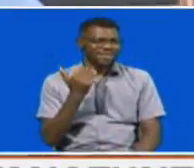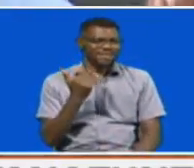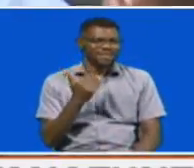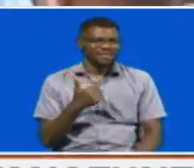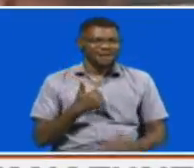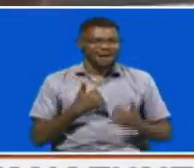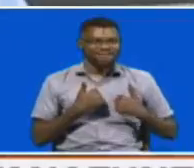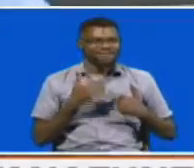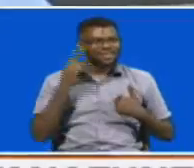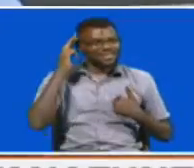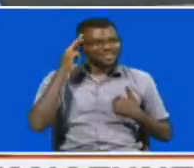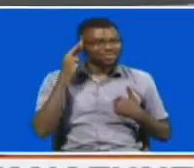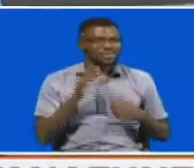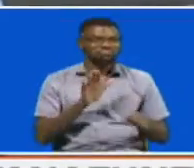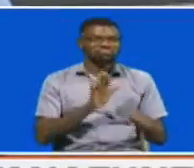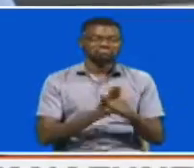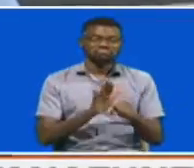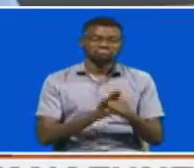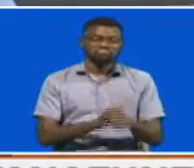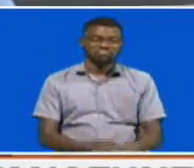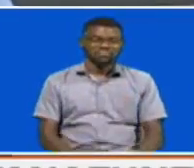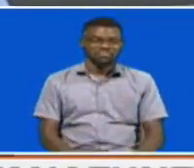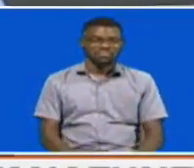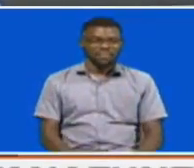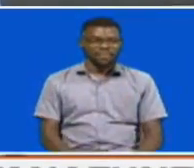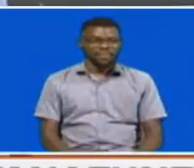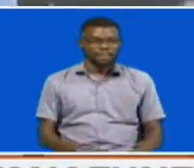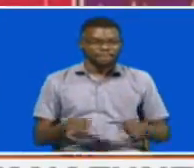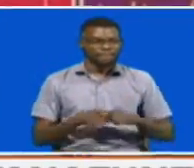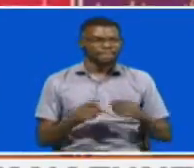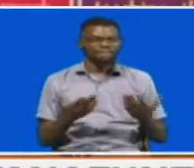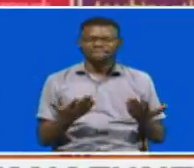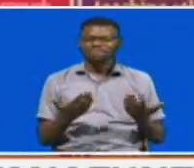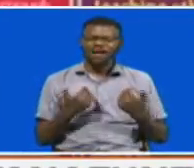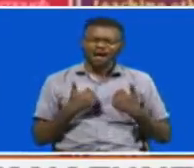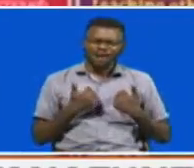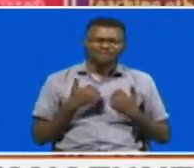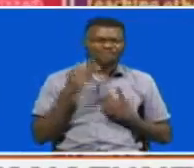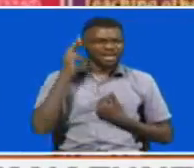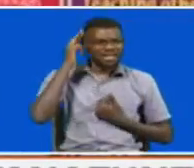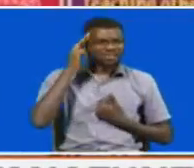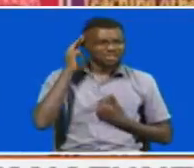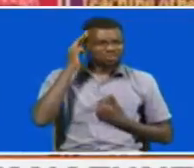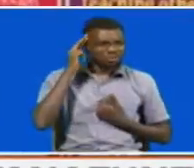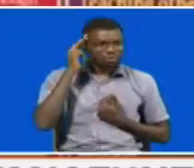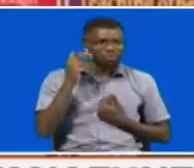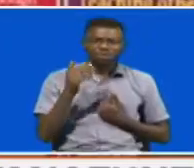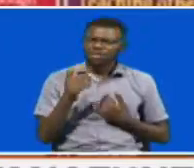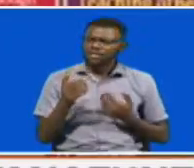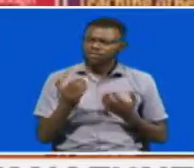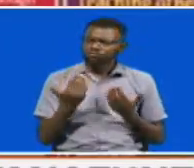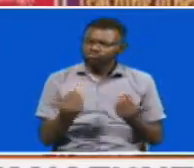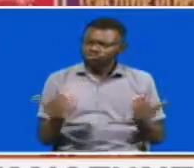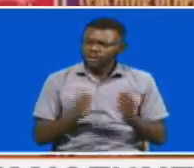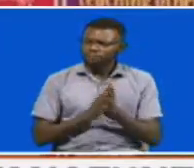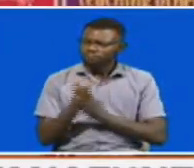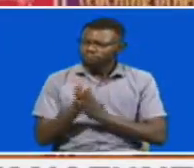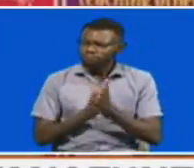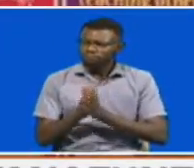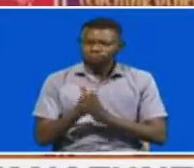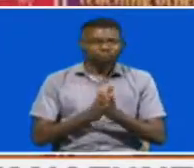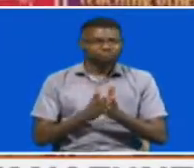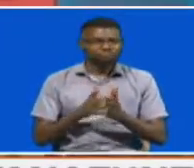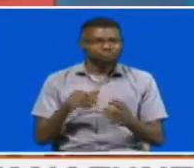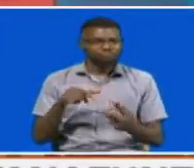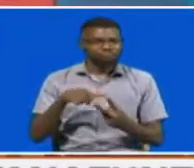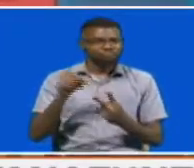za upili kuwekwa kwa makundi ni sababu moja tu kati ya sababu nyingi zinazochangia shule ya Nanyuki kuchaguliwa zaidi na wanafunzi, licha